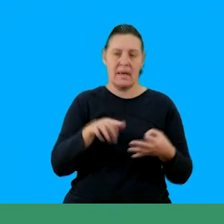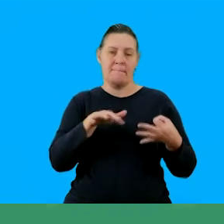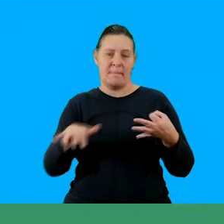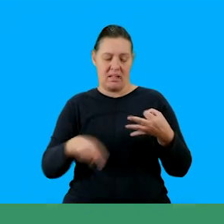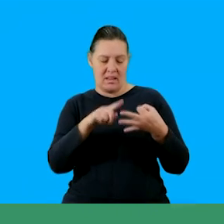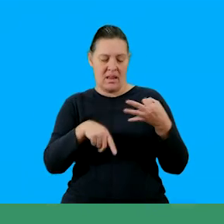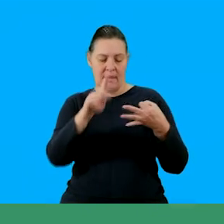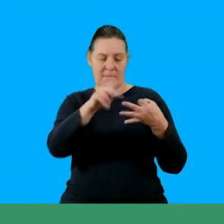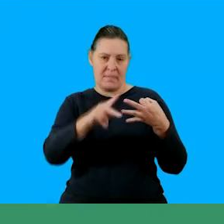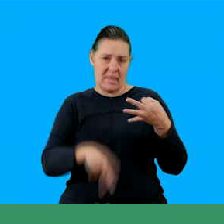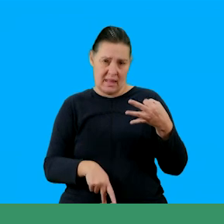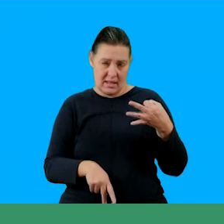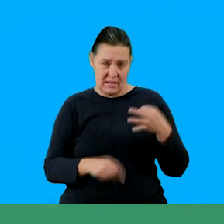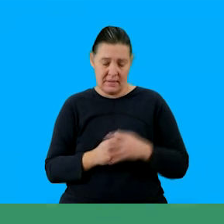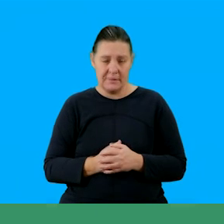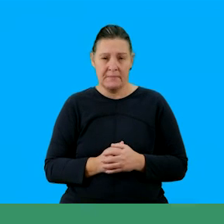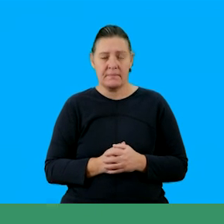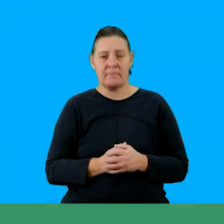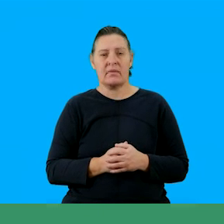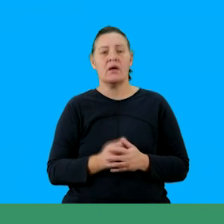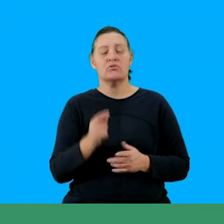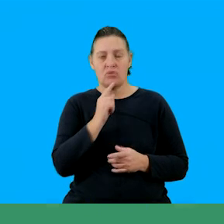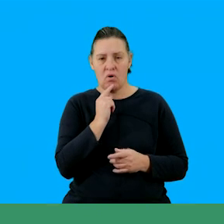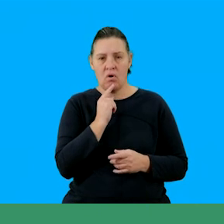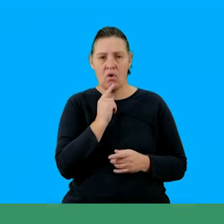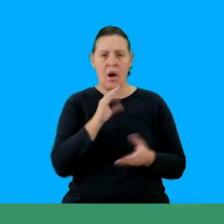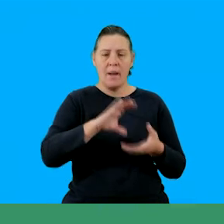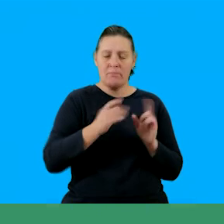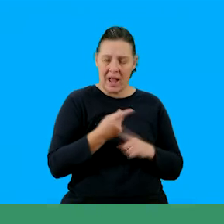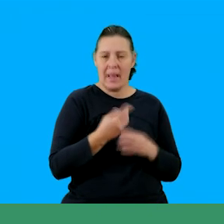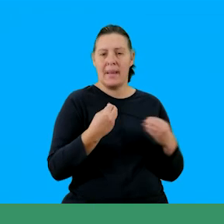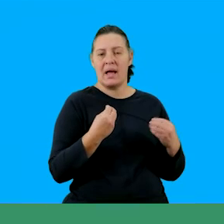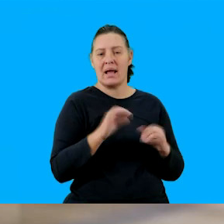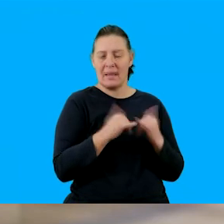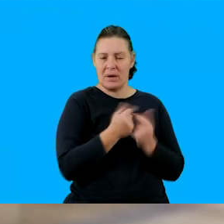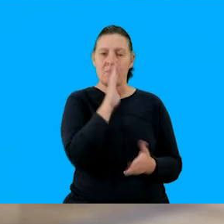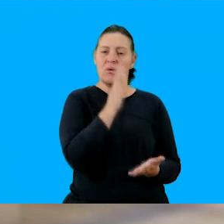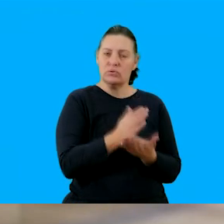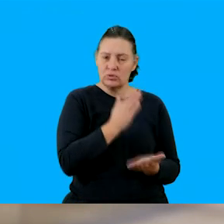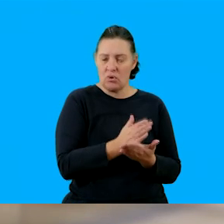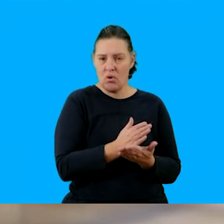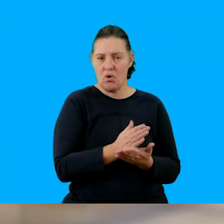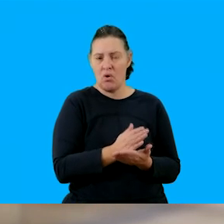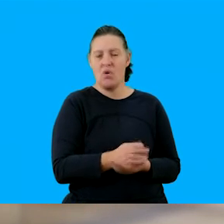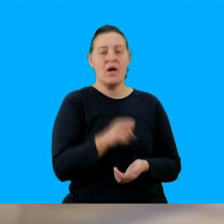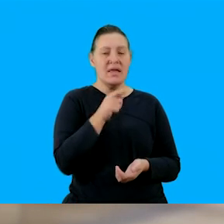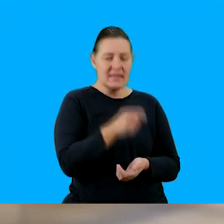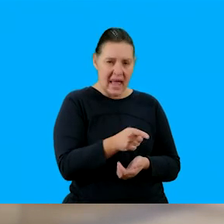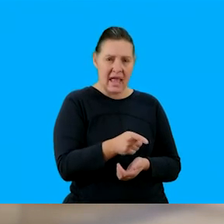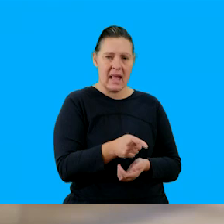So obviously Jabulani's brick manufacturing company would ensure that